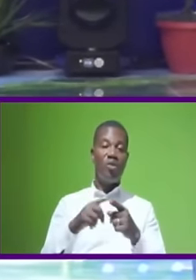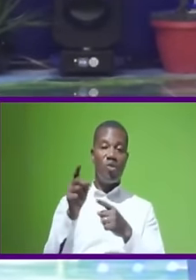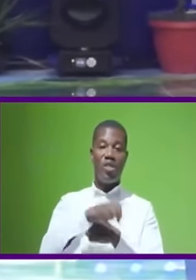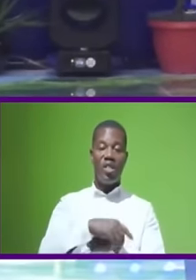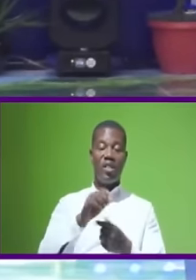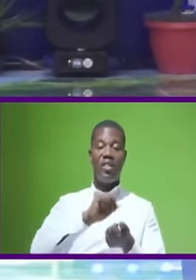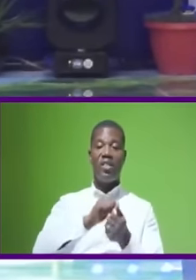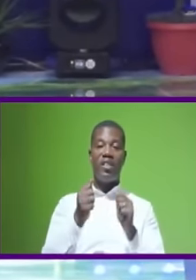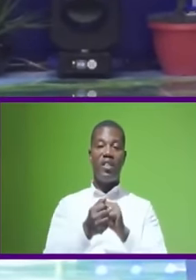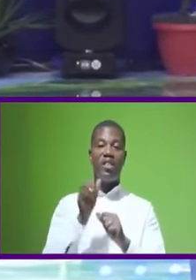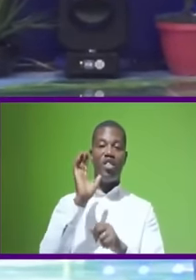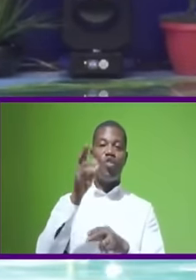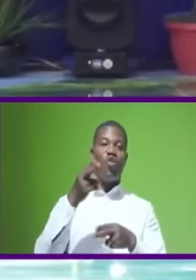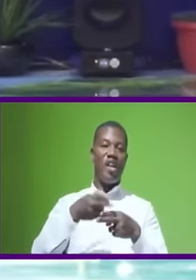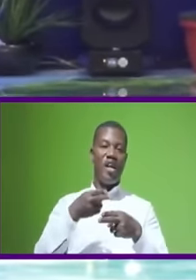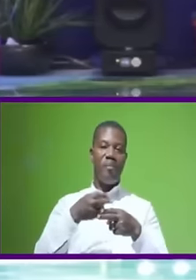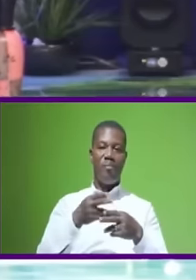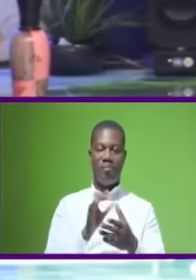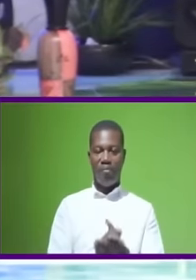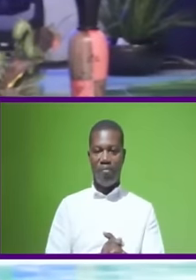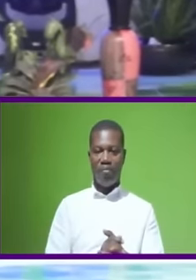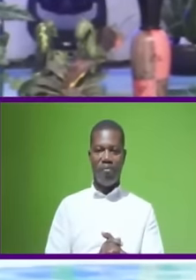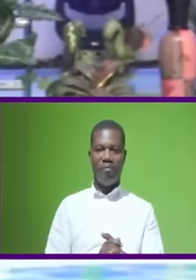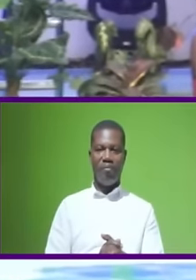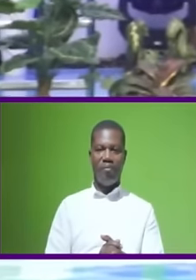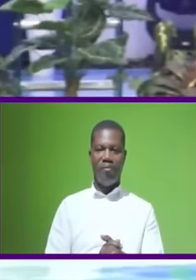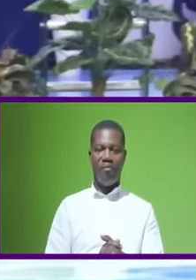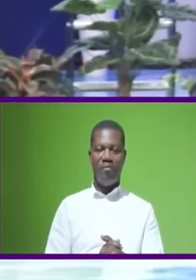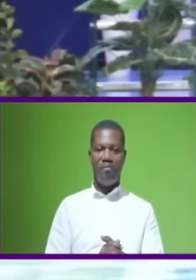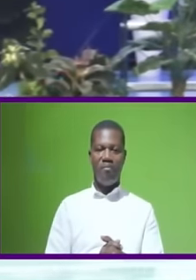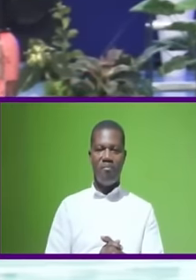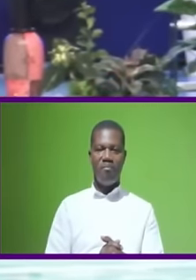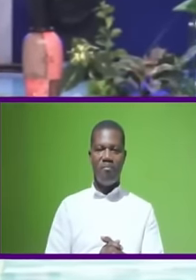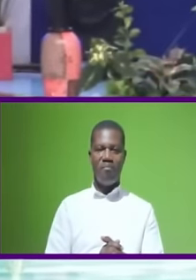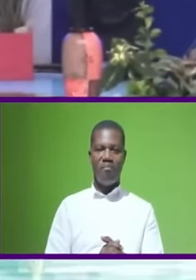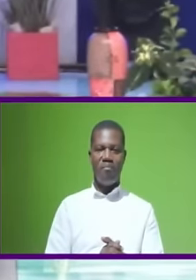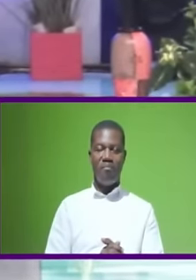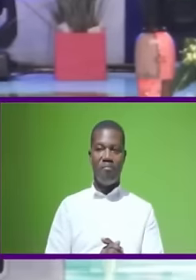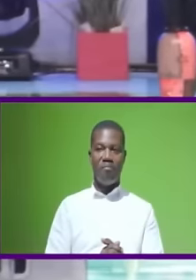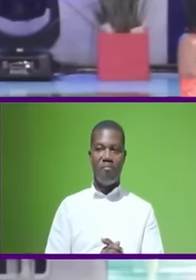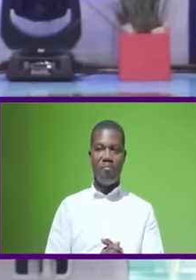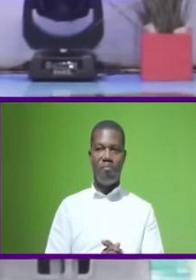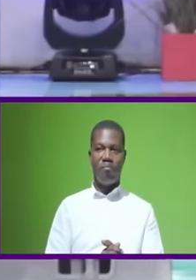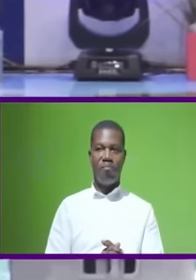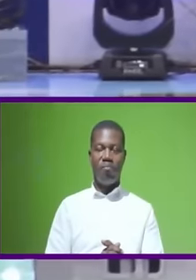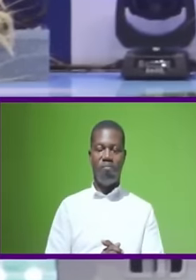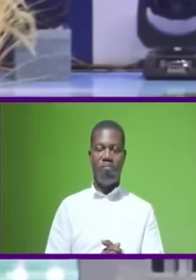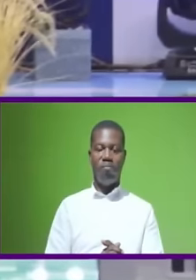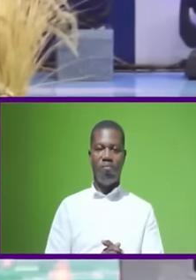and the people in your neighborhood has today changed your name.